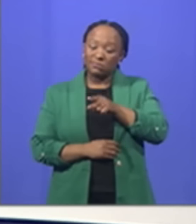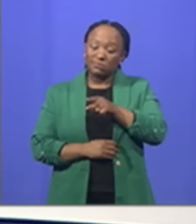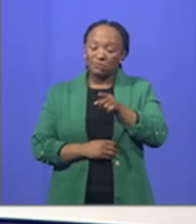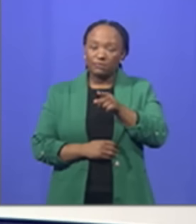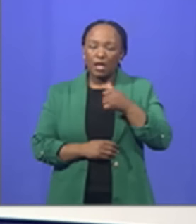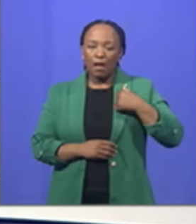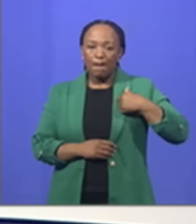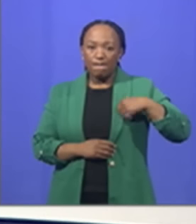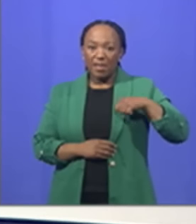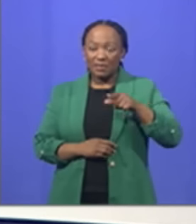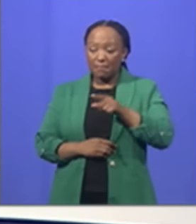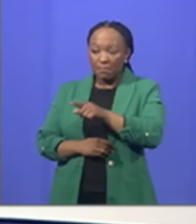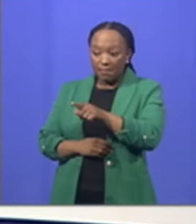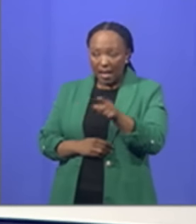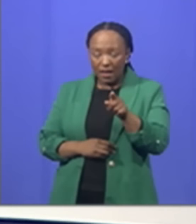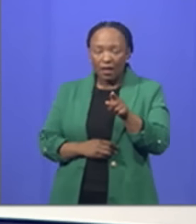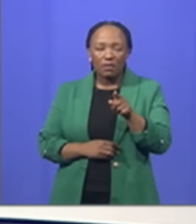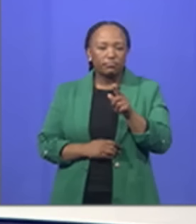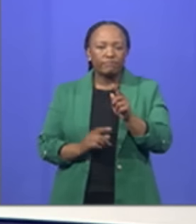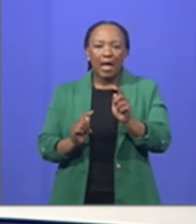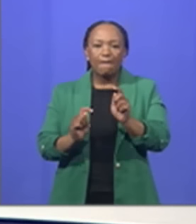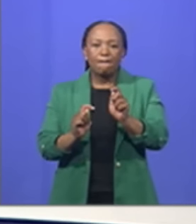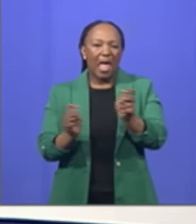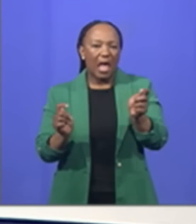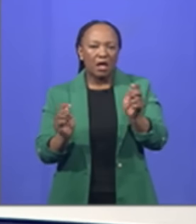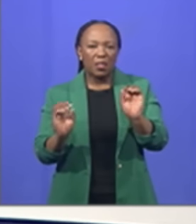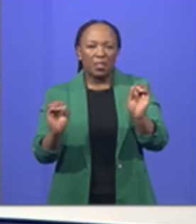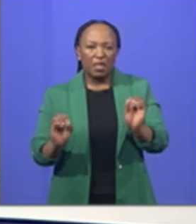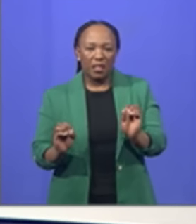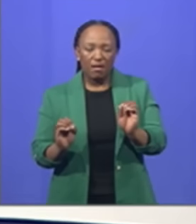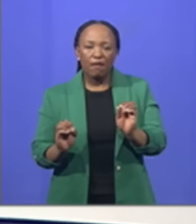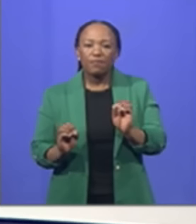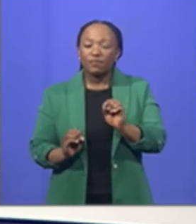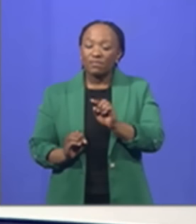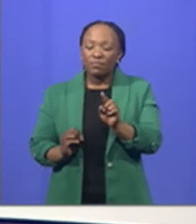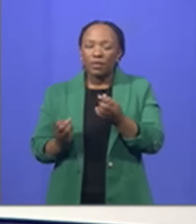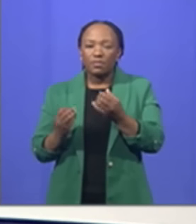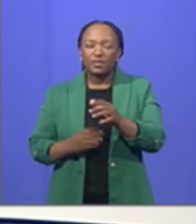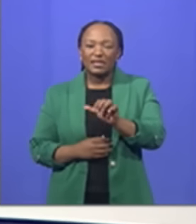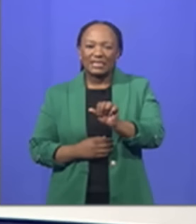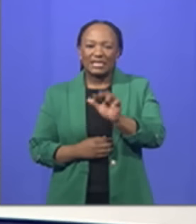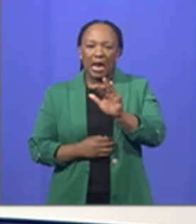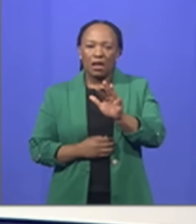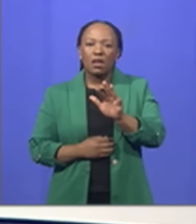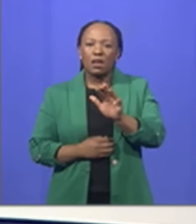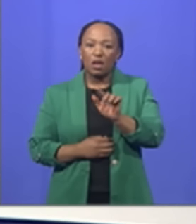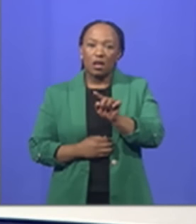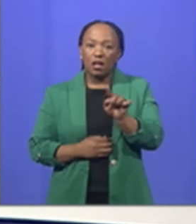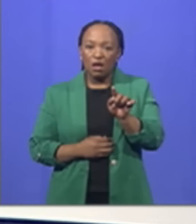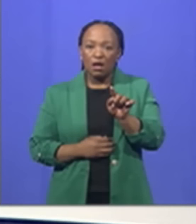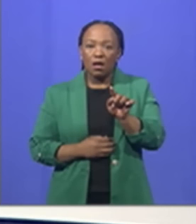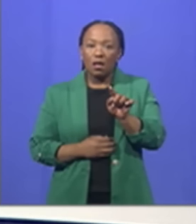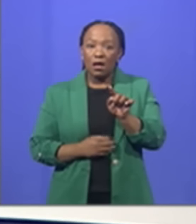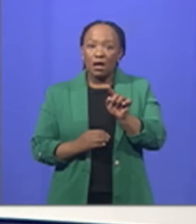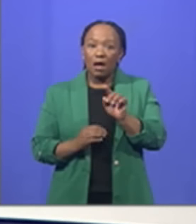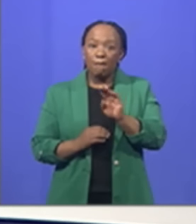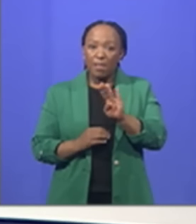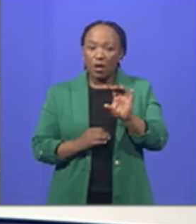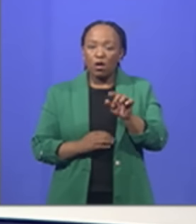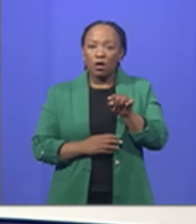ya mašeleng e re mašeleng ao ya emišitšego a go balela go mebasepala e 39 a balela go diranta tše dibilione